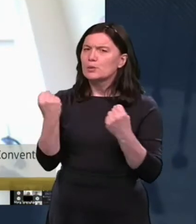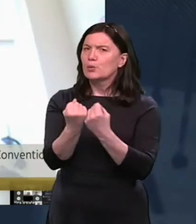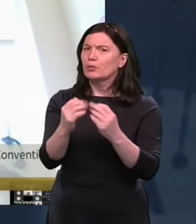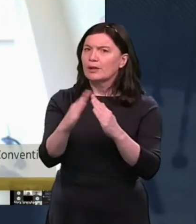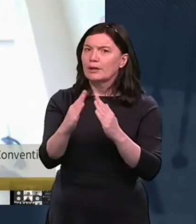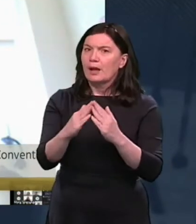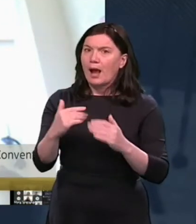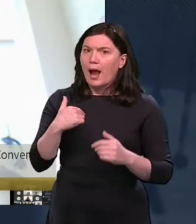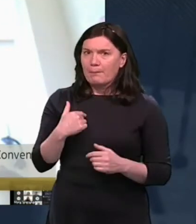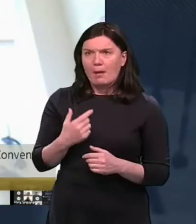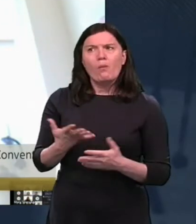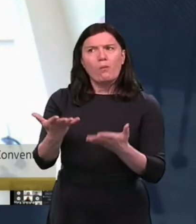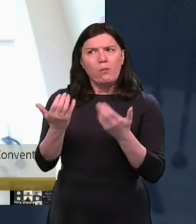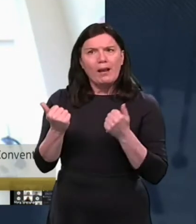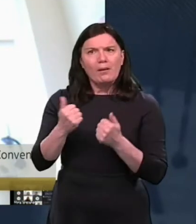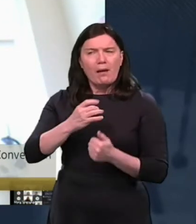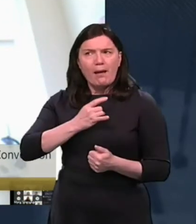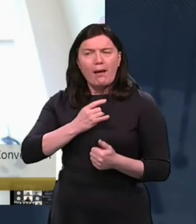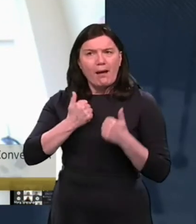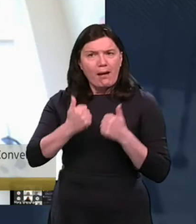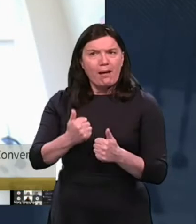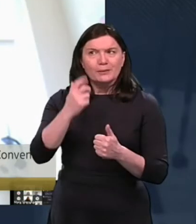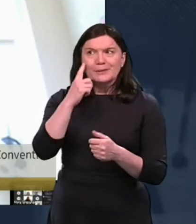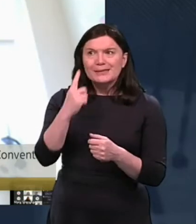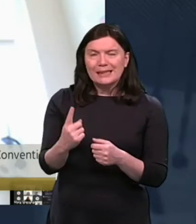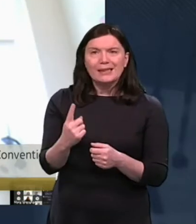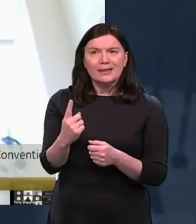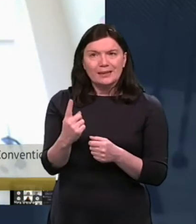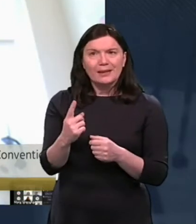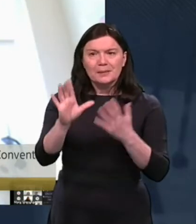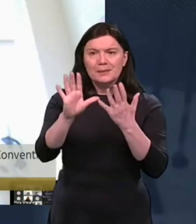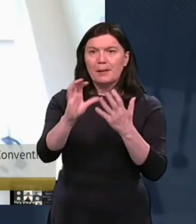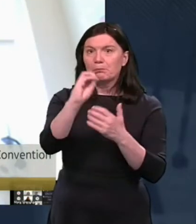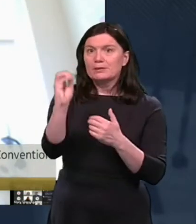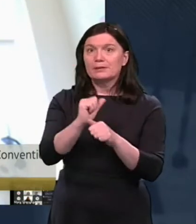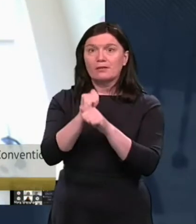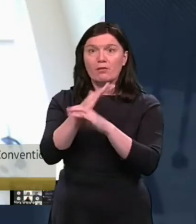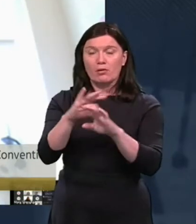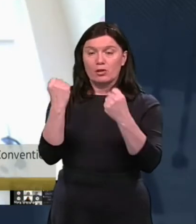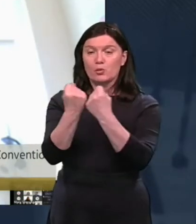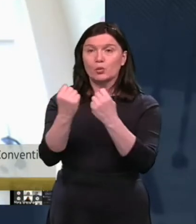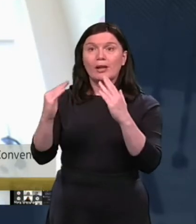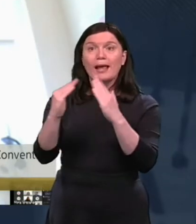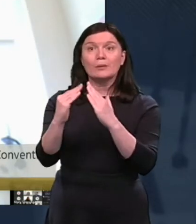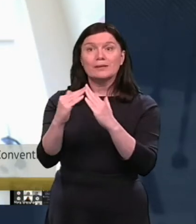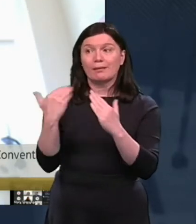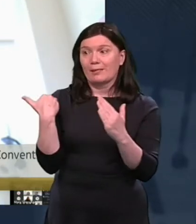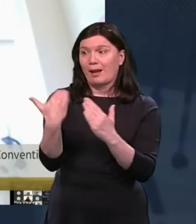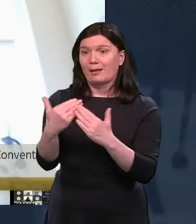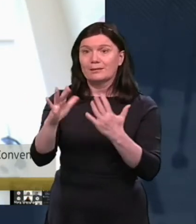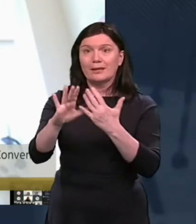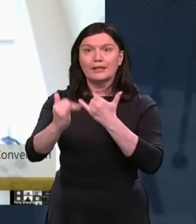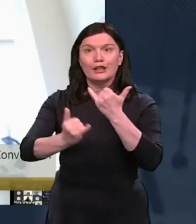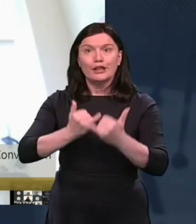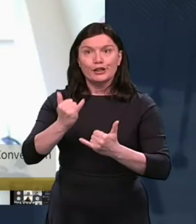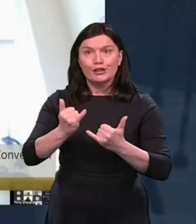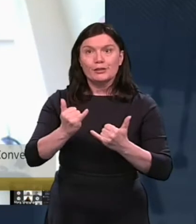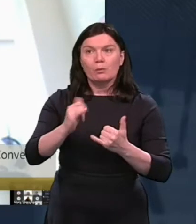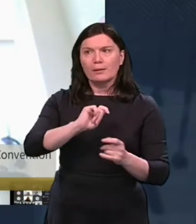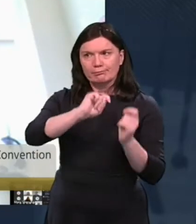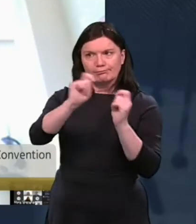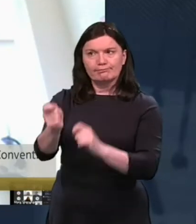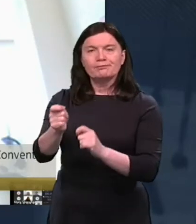I'm very heartened to see the figures that 10% of all social housing over the last 10 years was allocated to